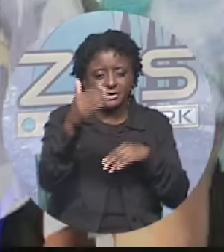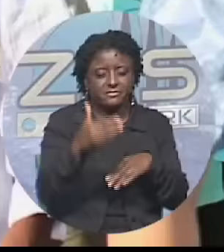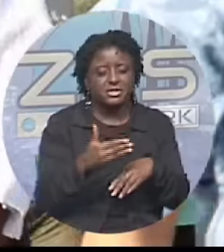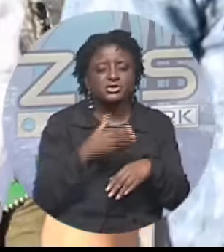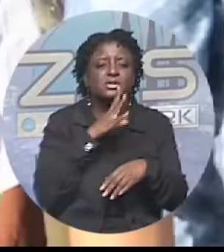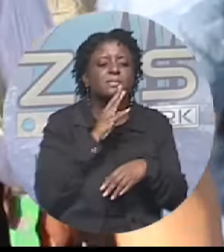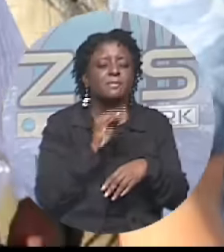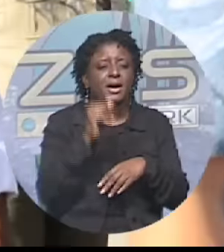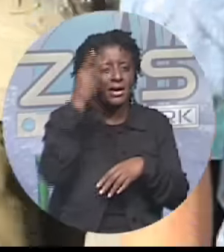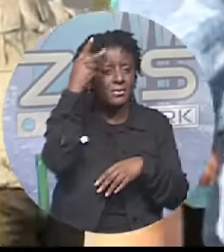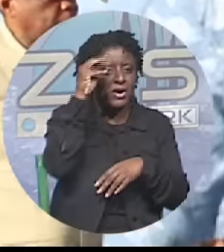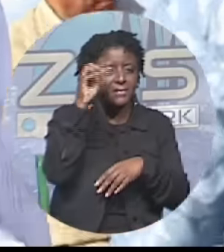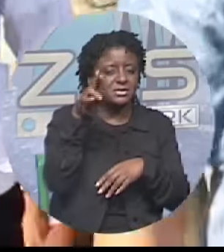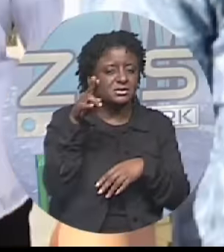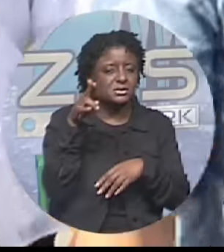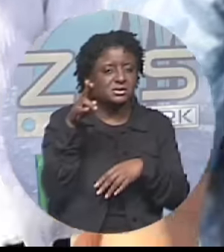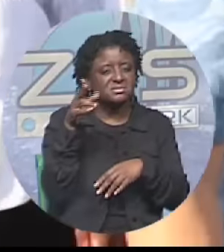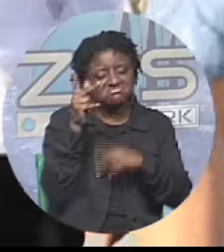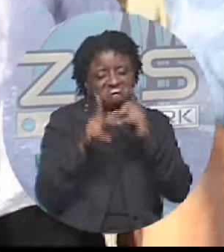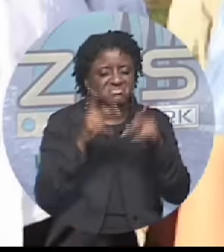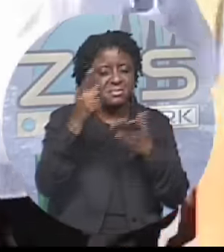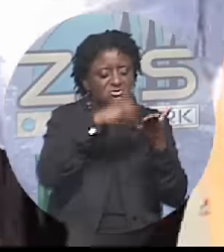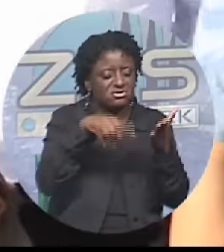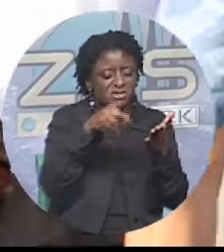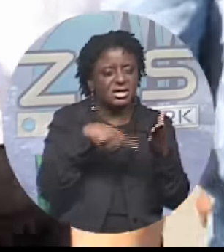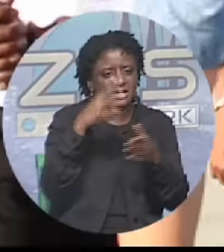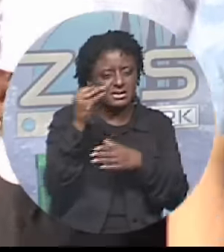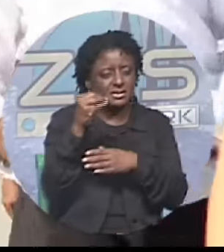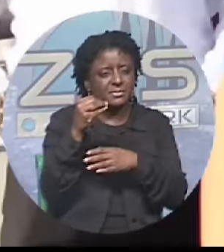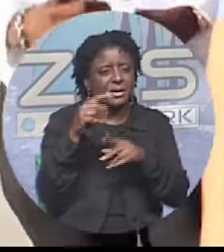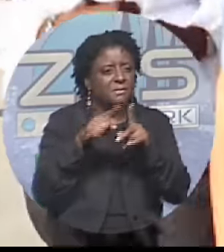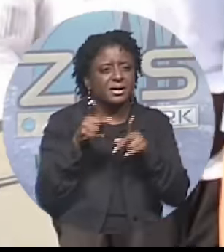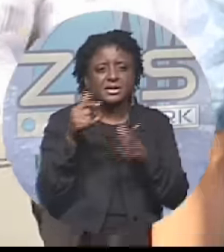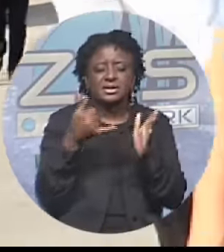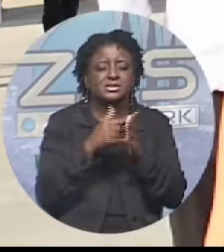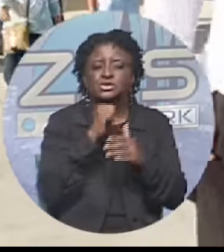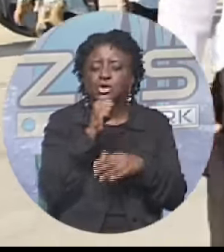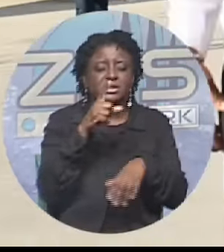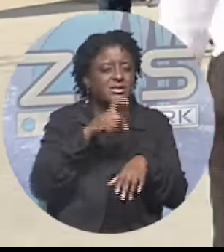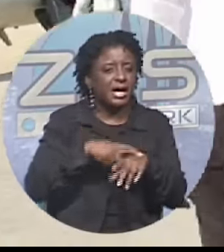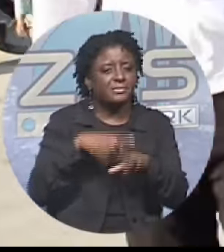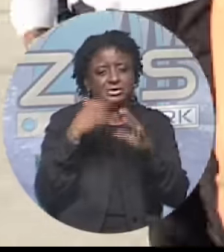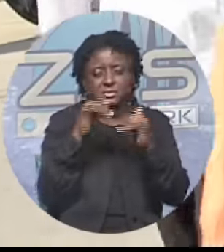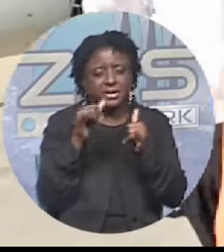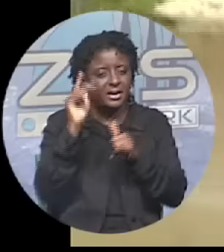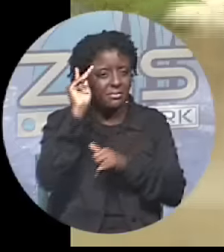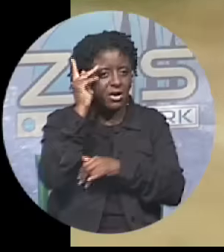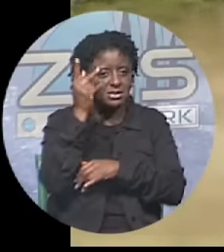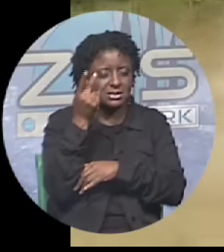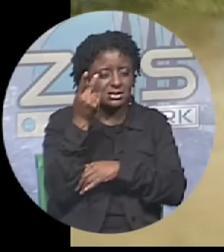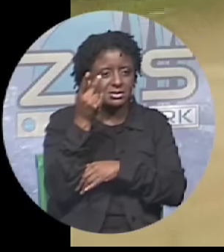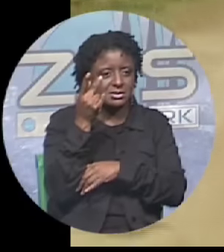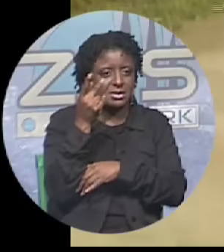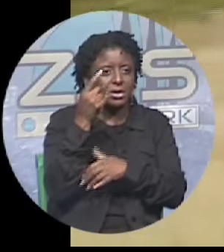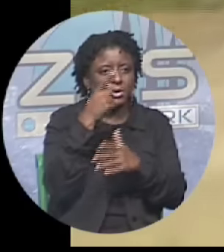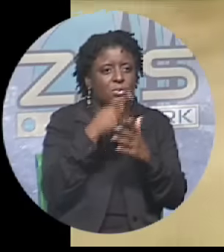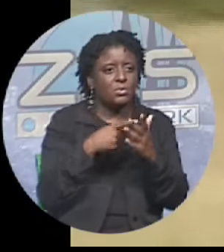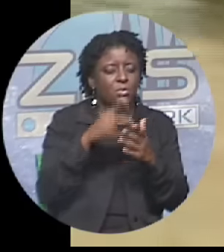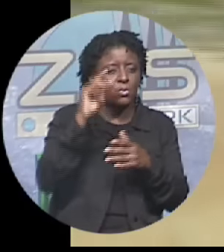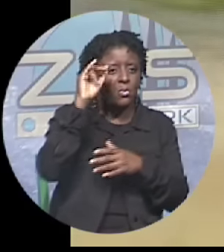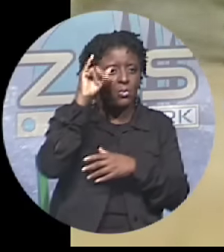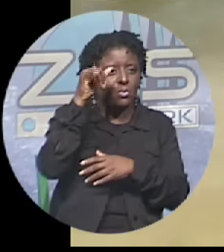was criticized for this step, but it is not time, he says, to play politics. Minnis says Joaquin